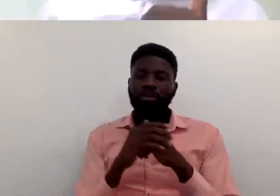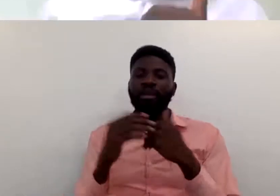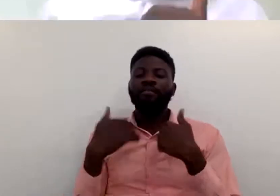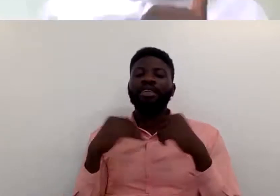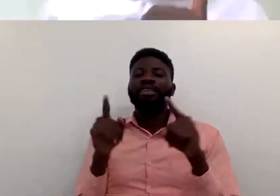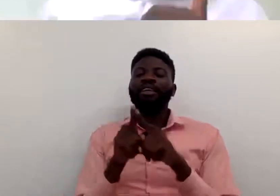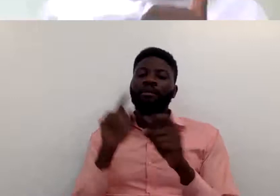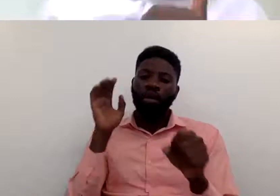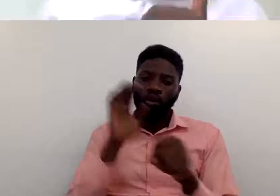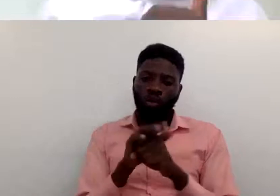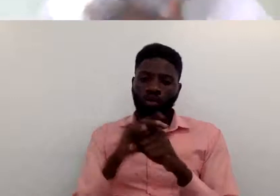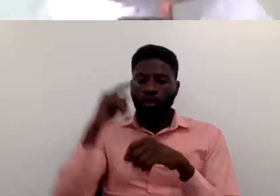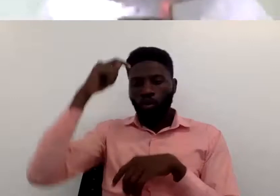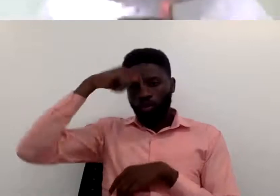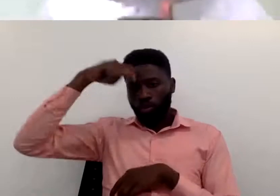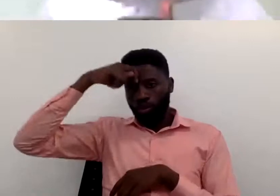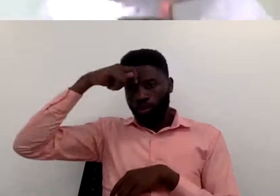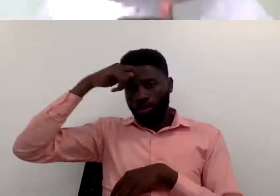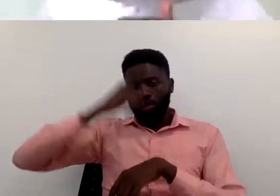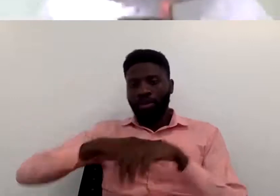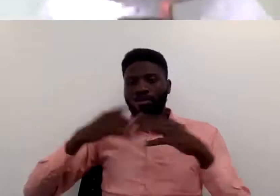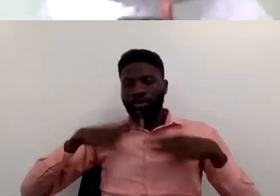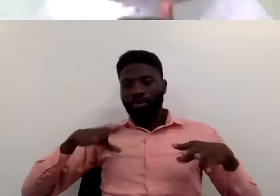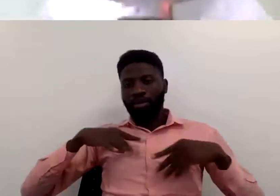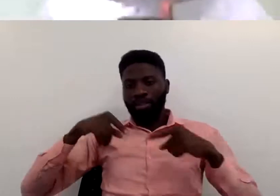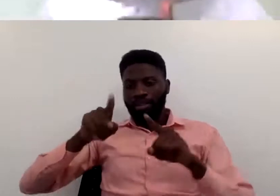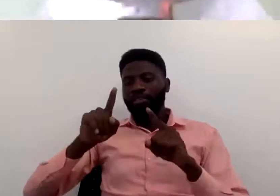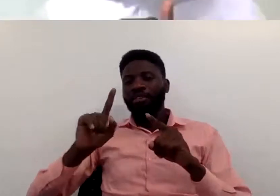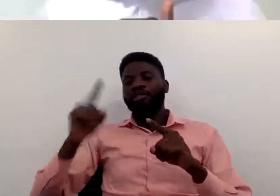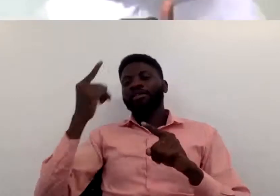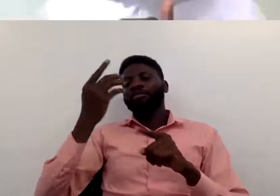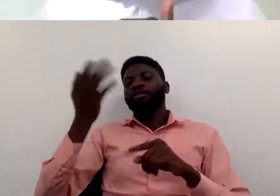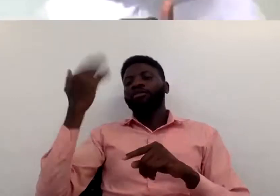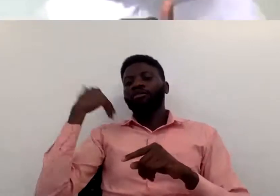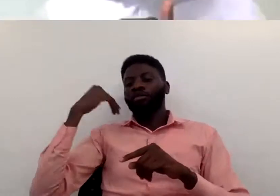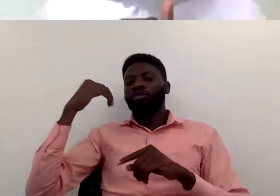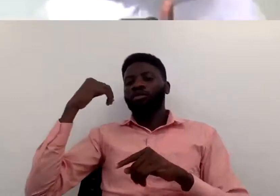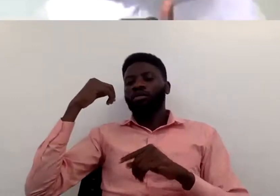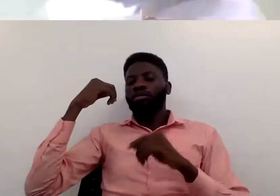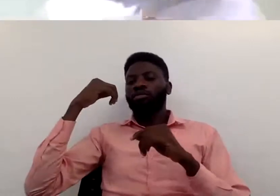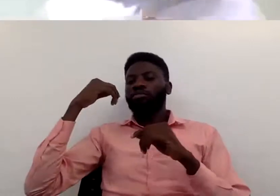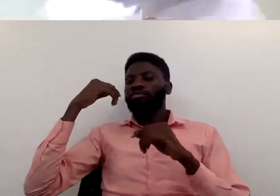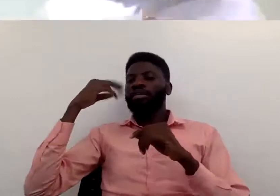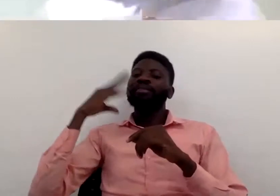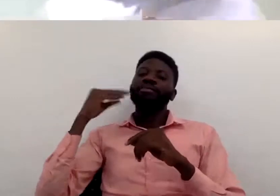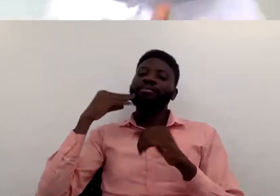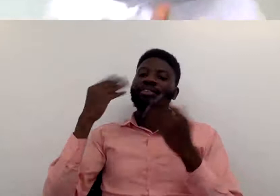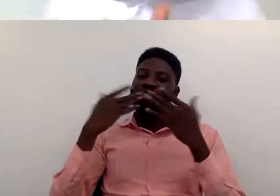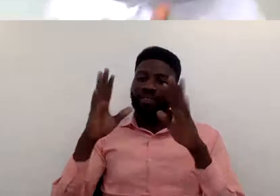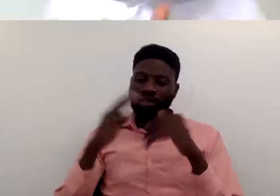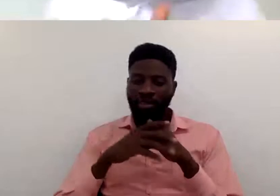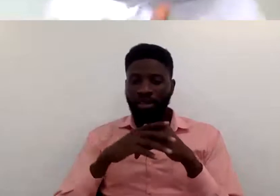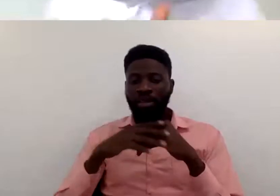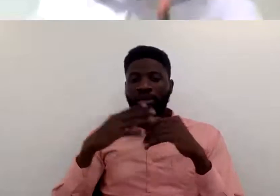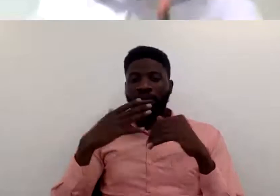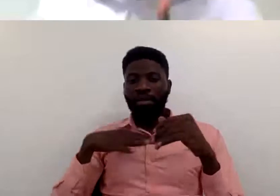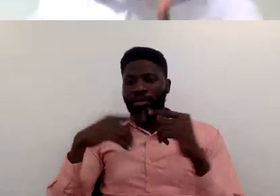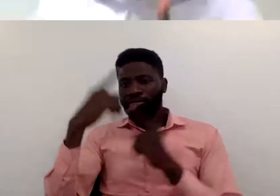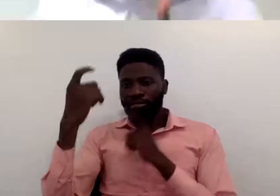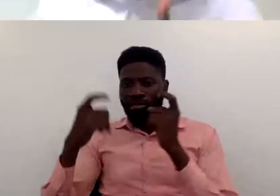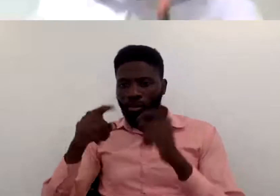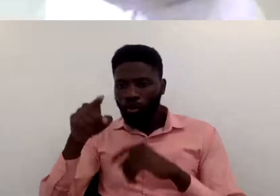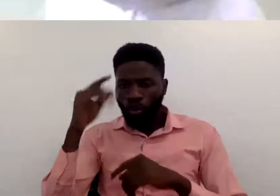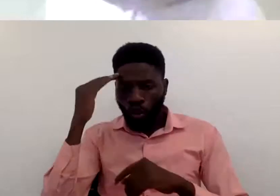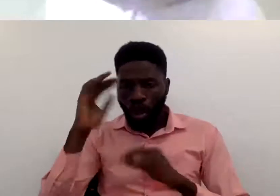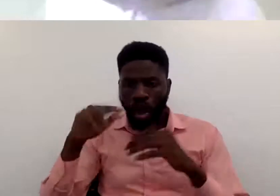of wisdom with people who have gone ahead of you. I have seen very good questions. People are asking, how do you know how to map